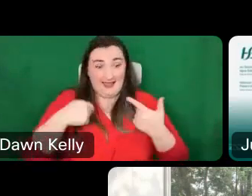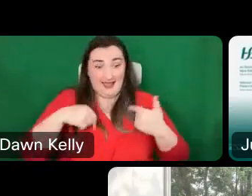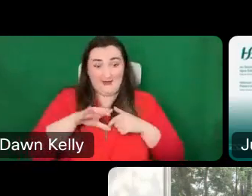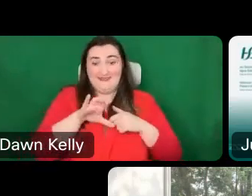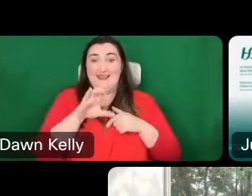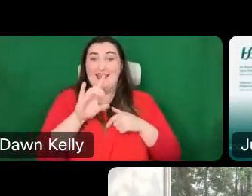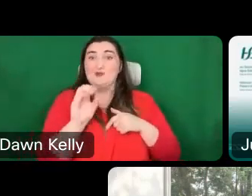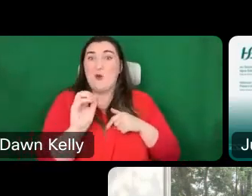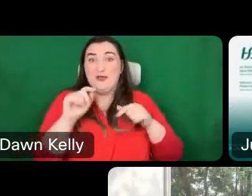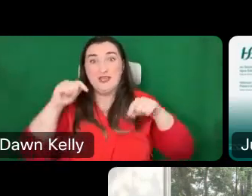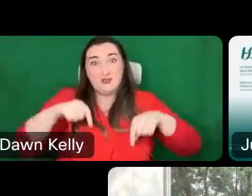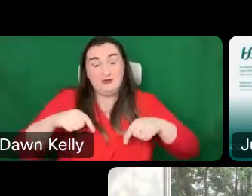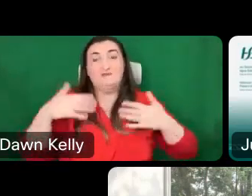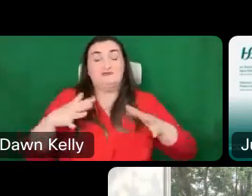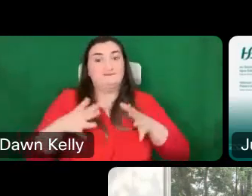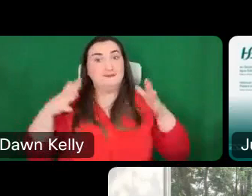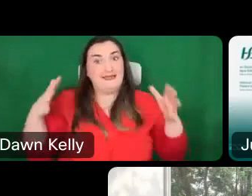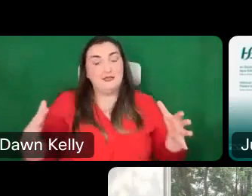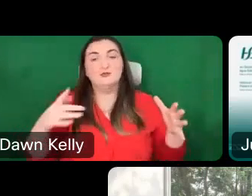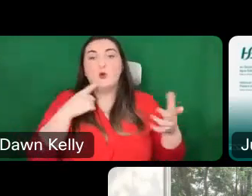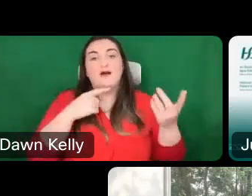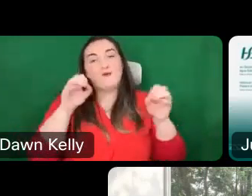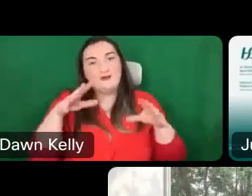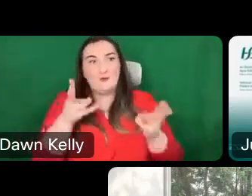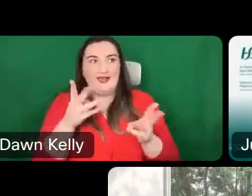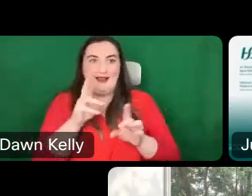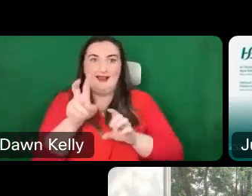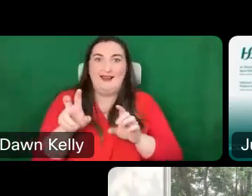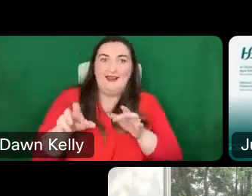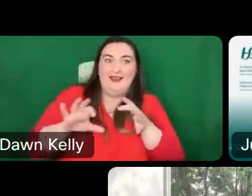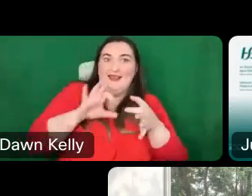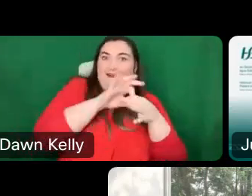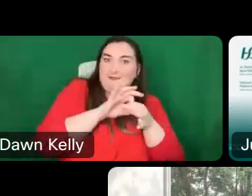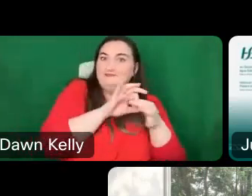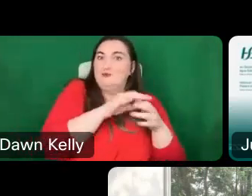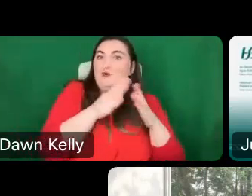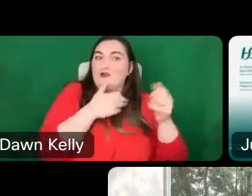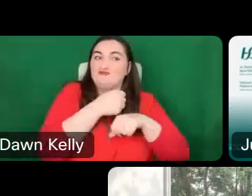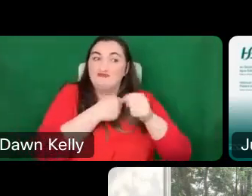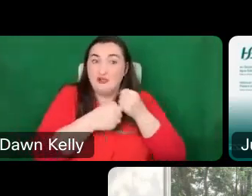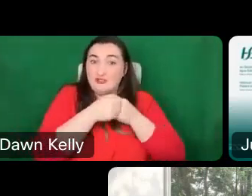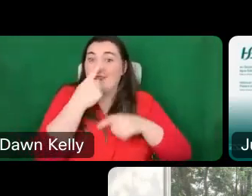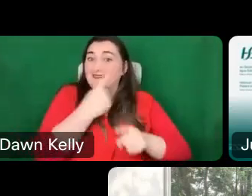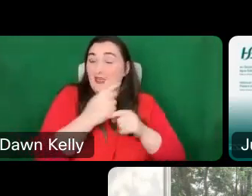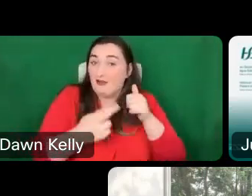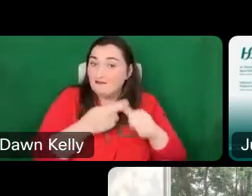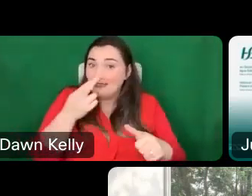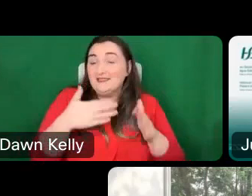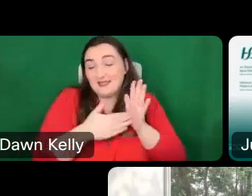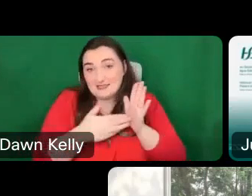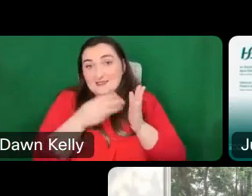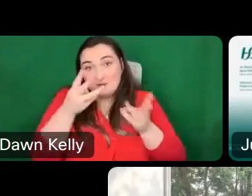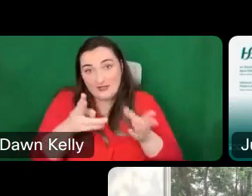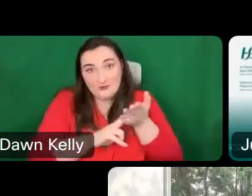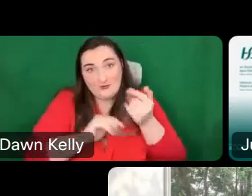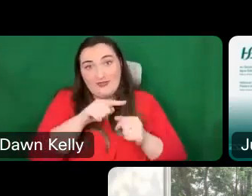here. But obviously we will piggyback in on the existing structures that are there. We've already, you know, obviously discussed it